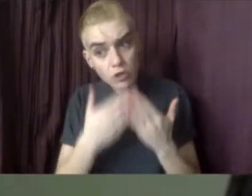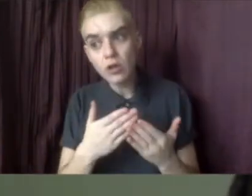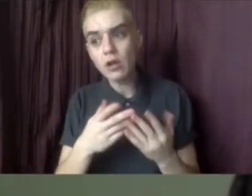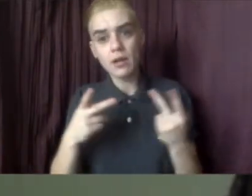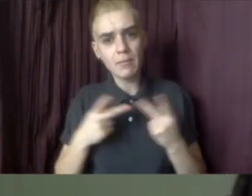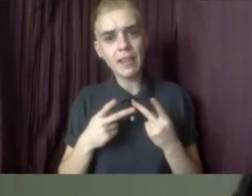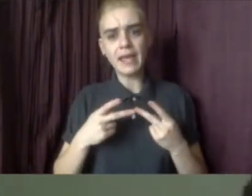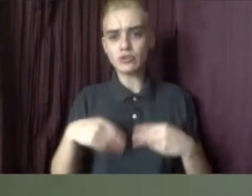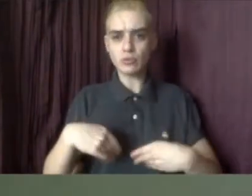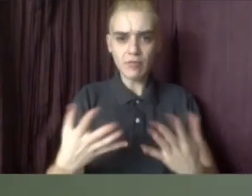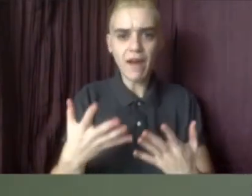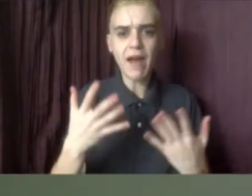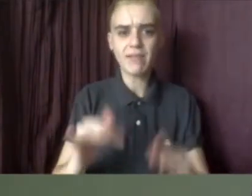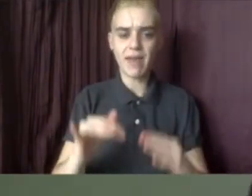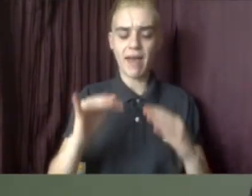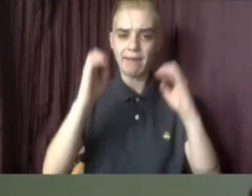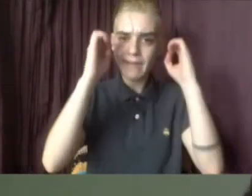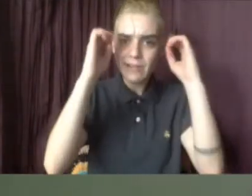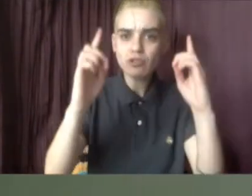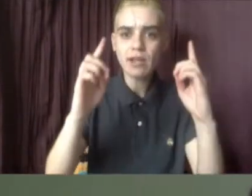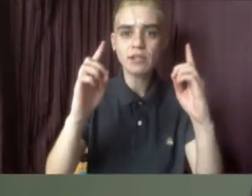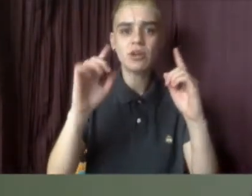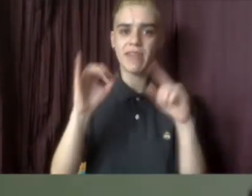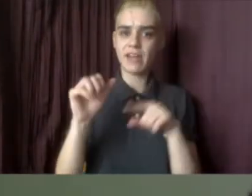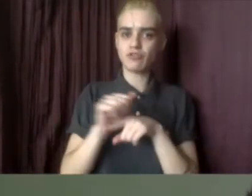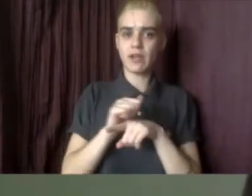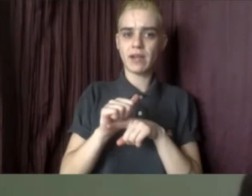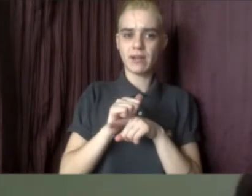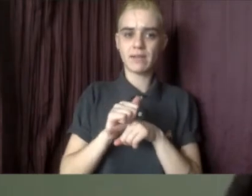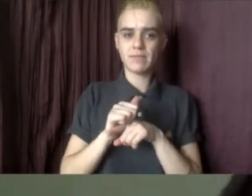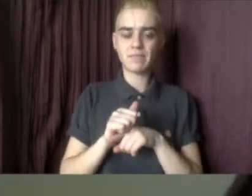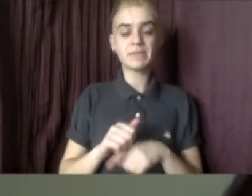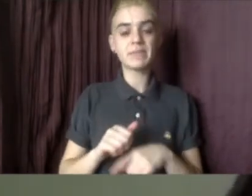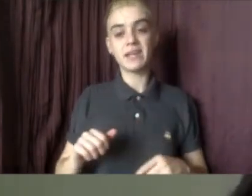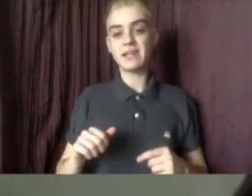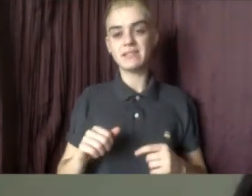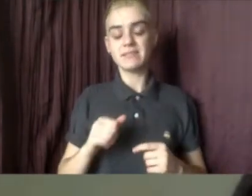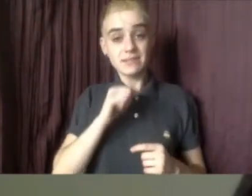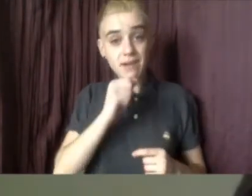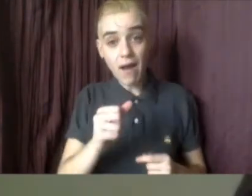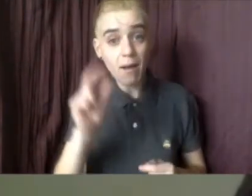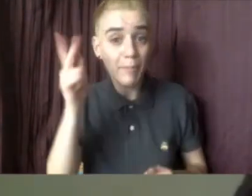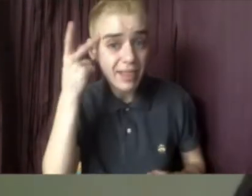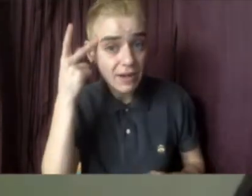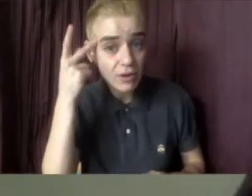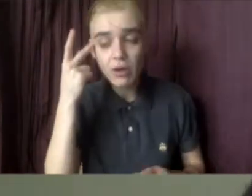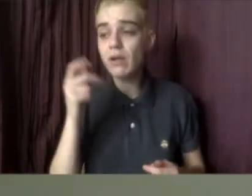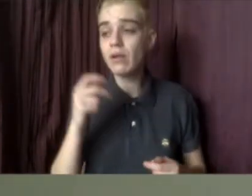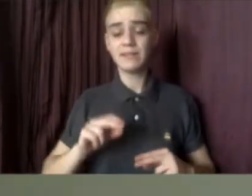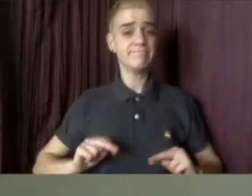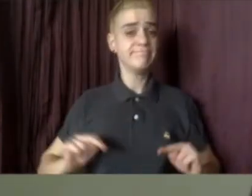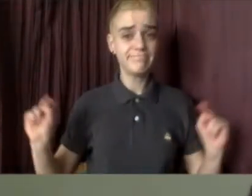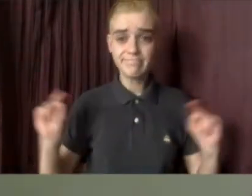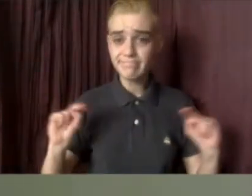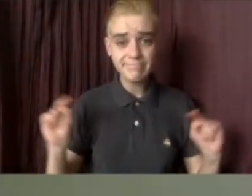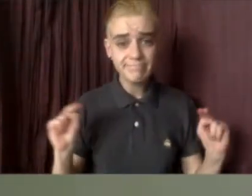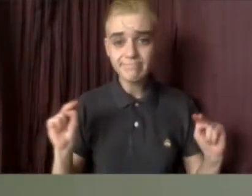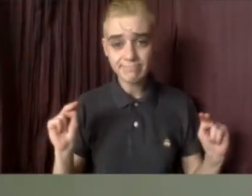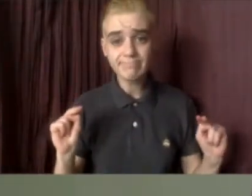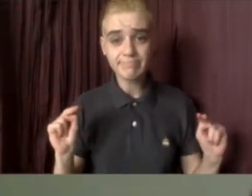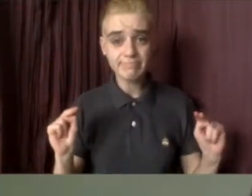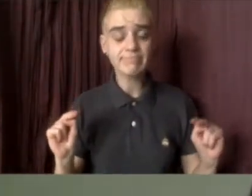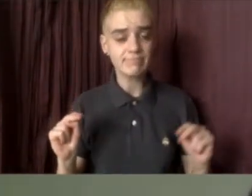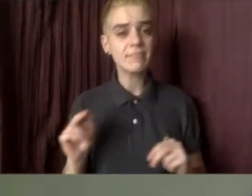of less combative and easygoing, just to start answering those questions. And then, the